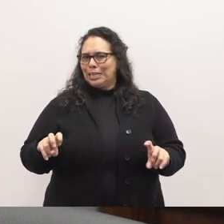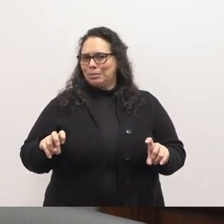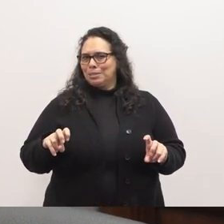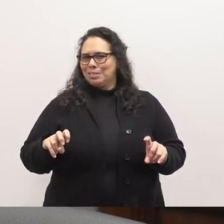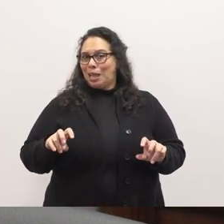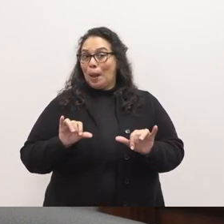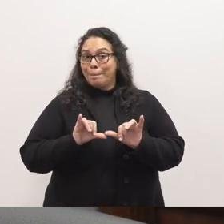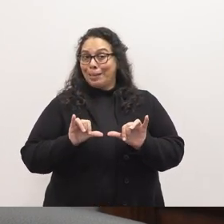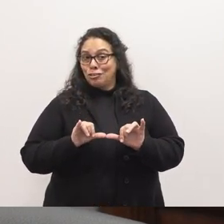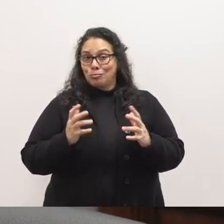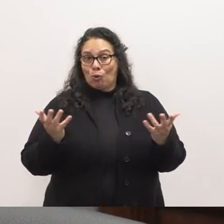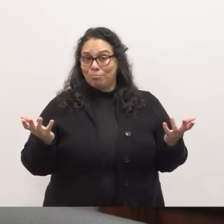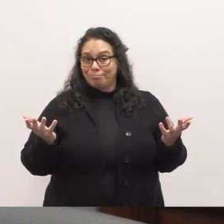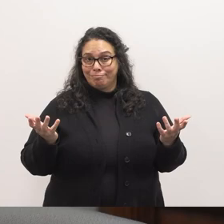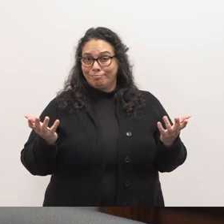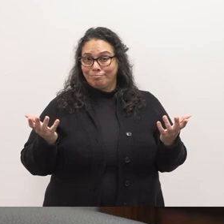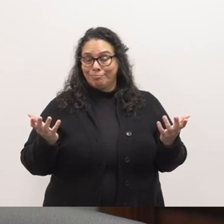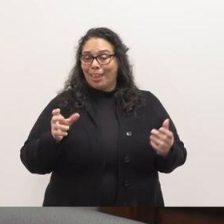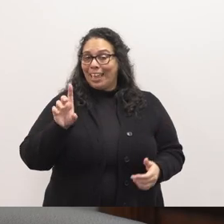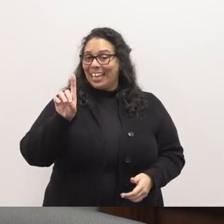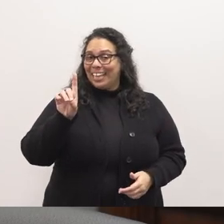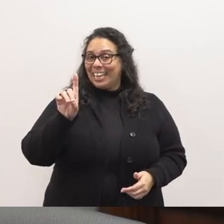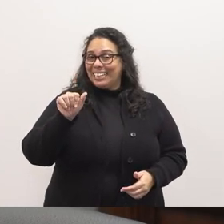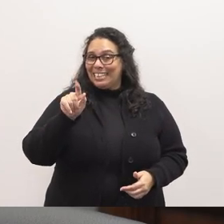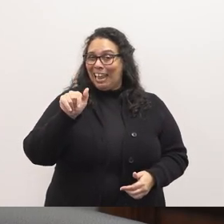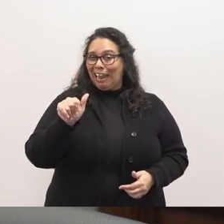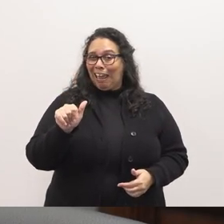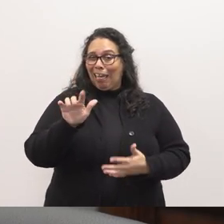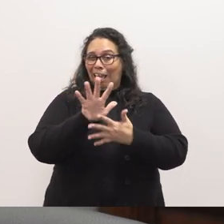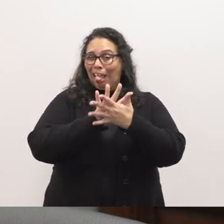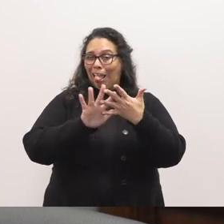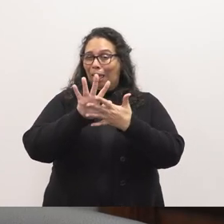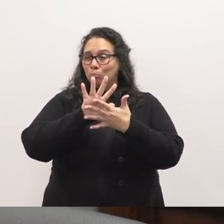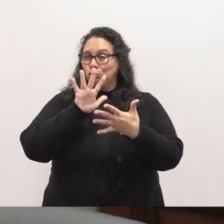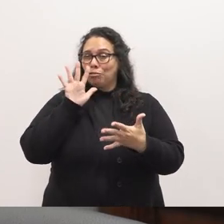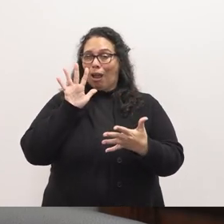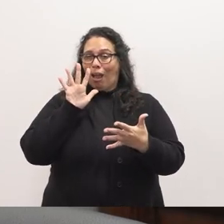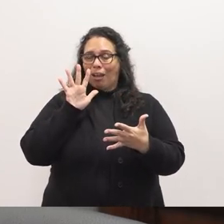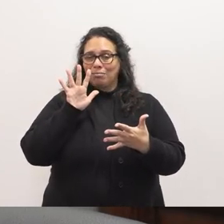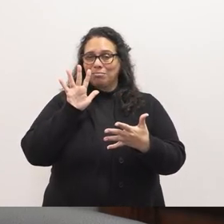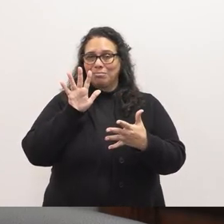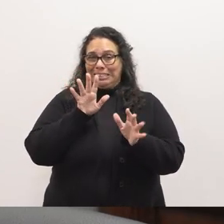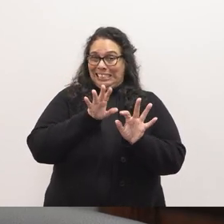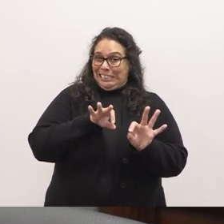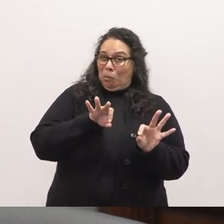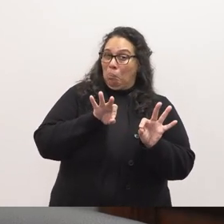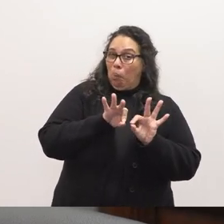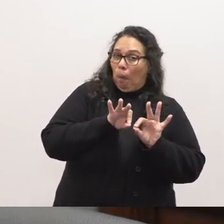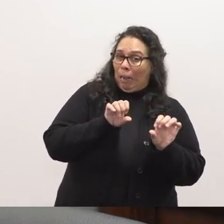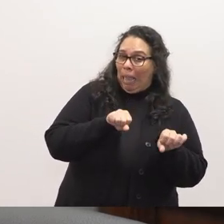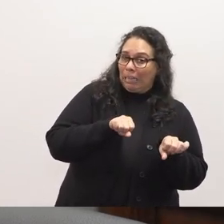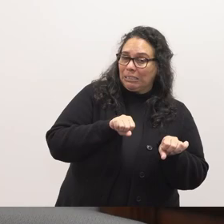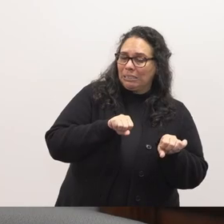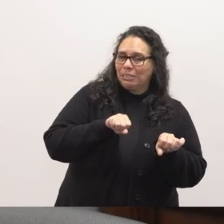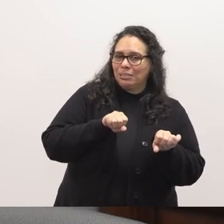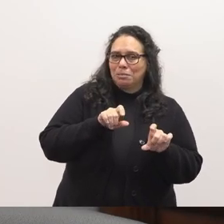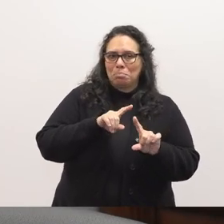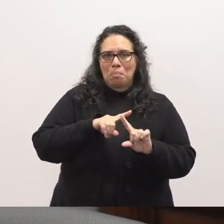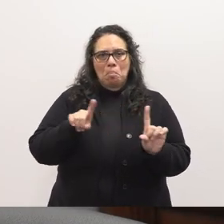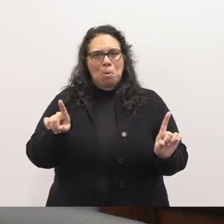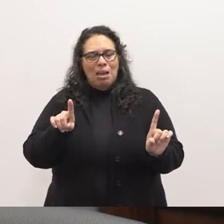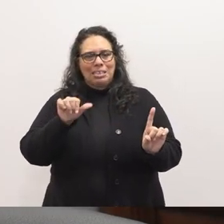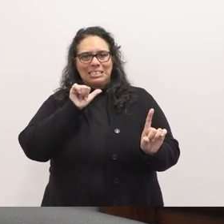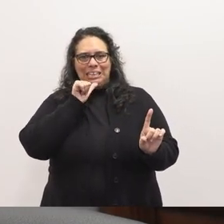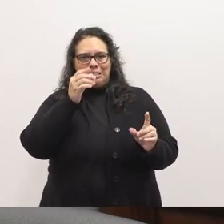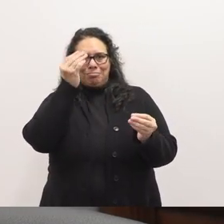measuring, right? Because data in the abstract is important, but doesn't really tell us the